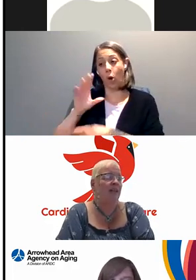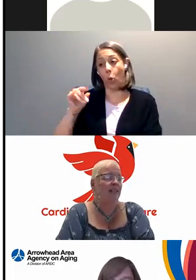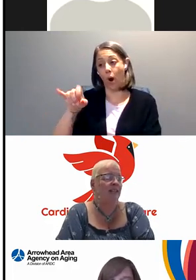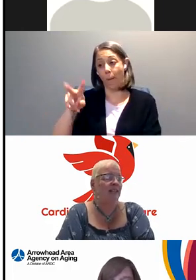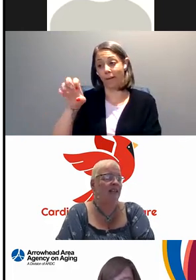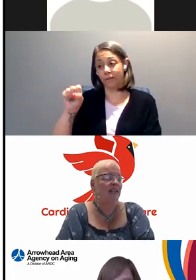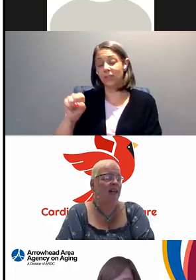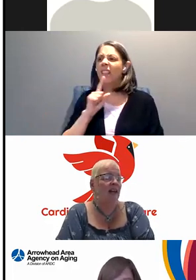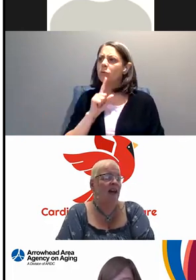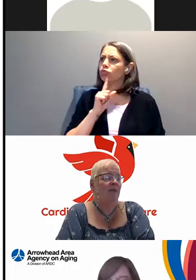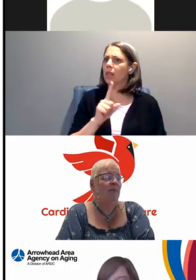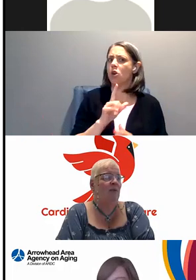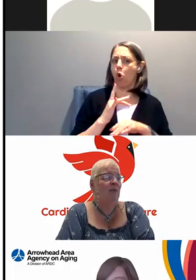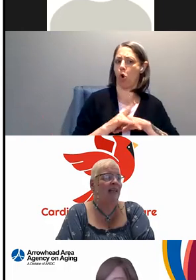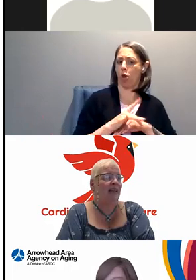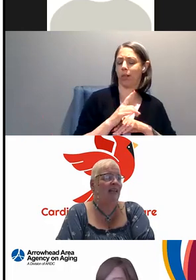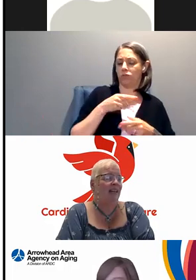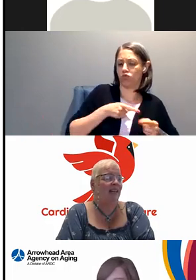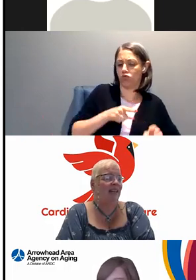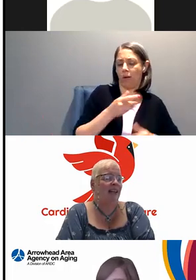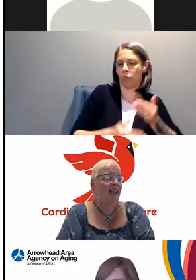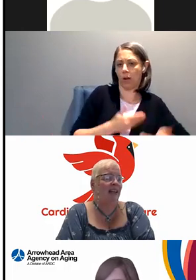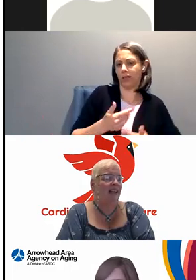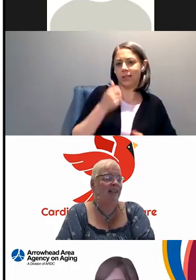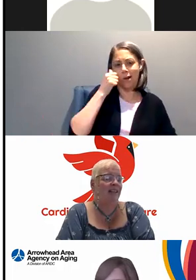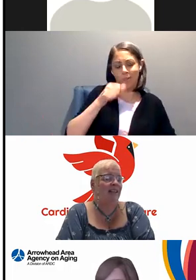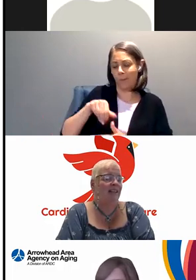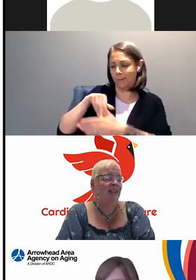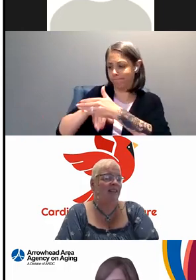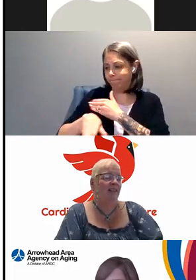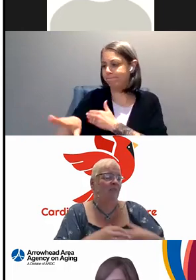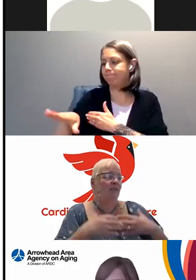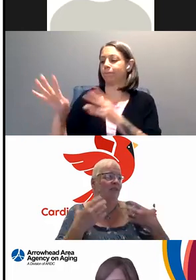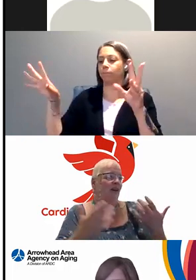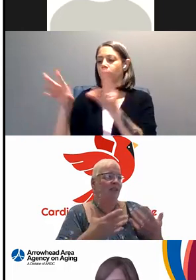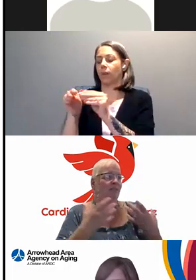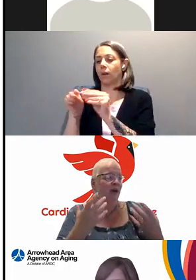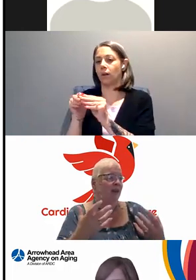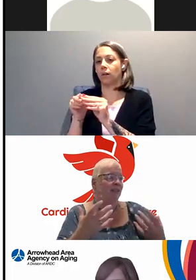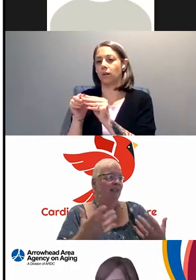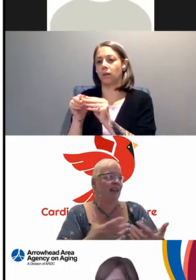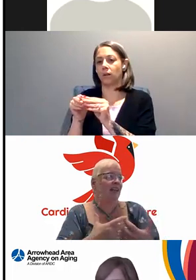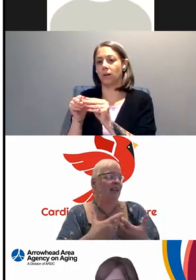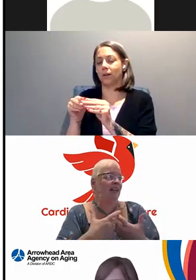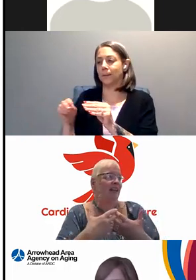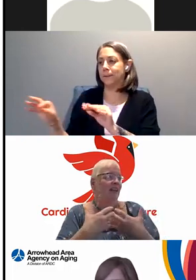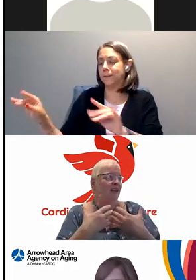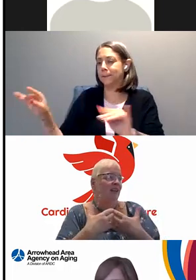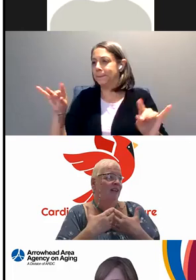the process. And I remember walking in and there was just all this buzz,